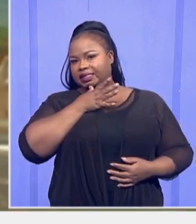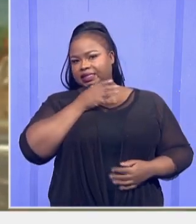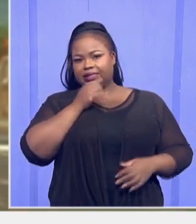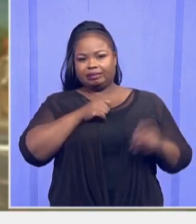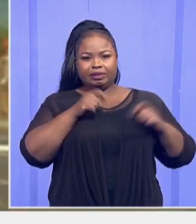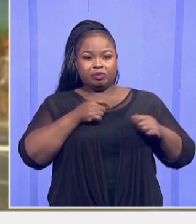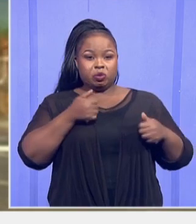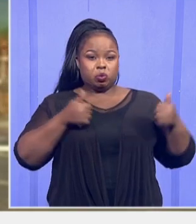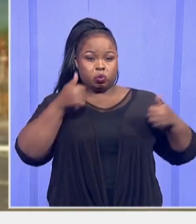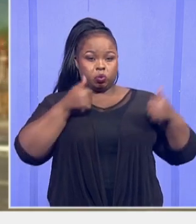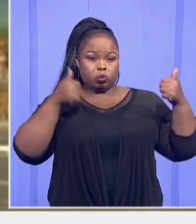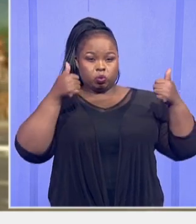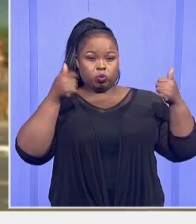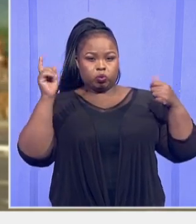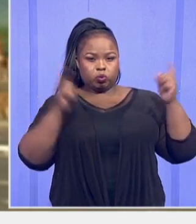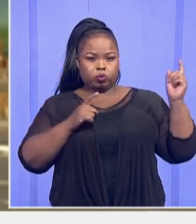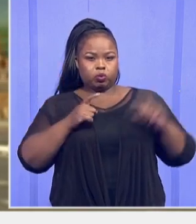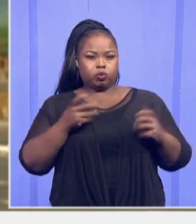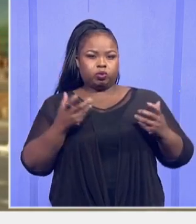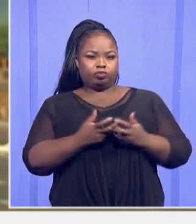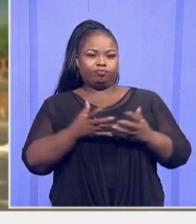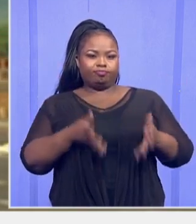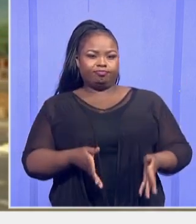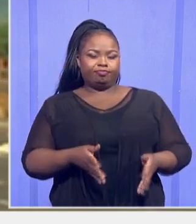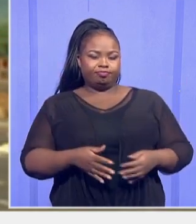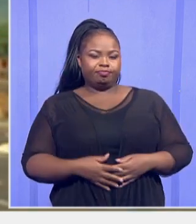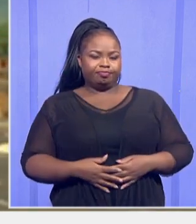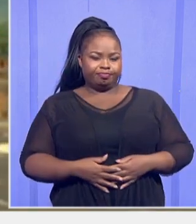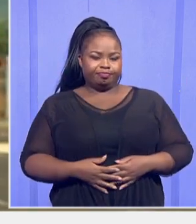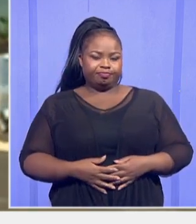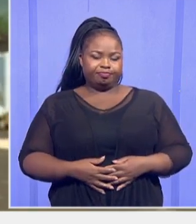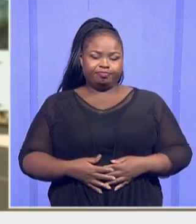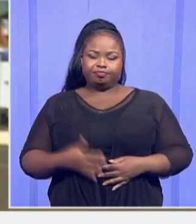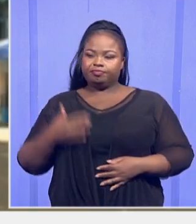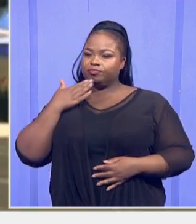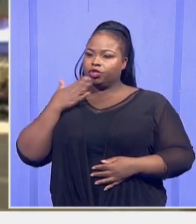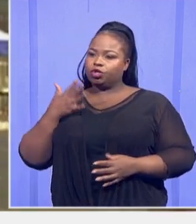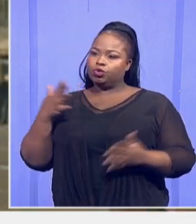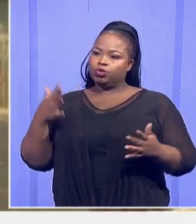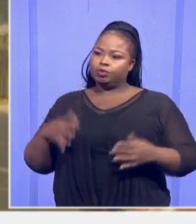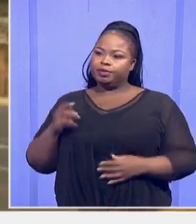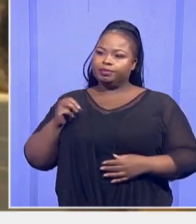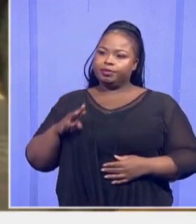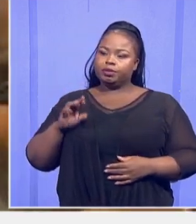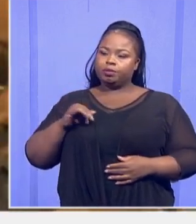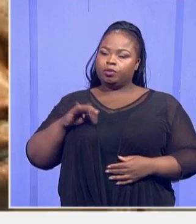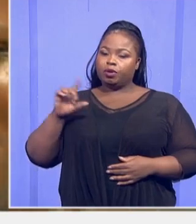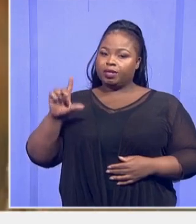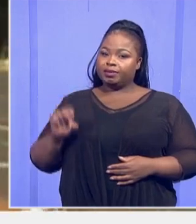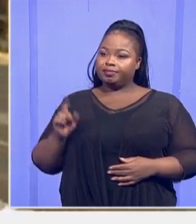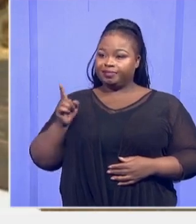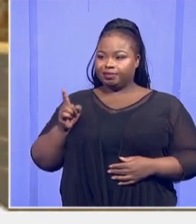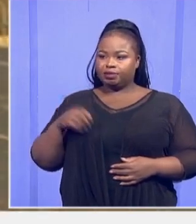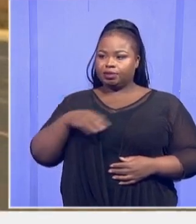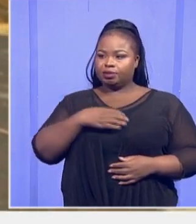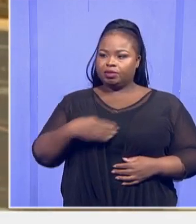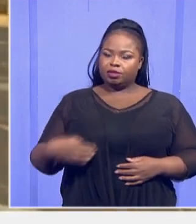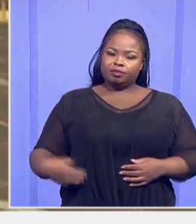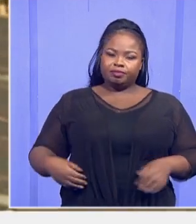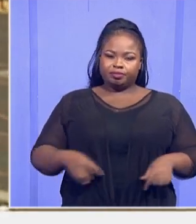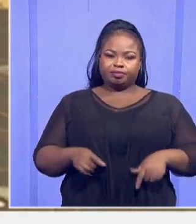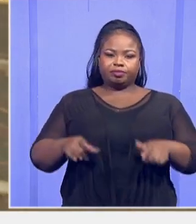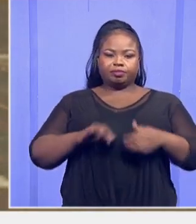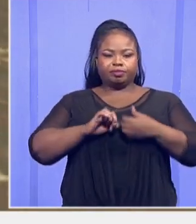saw it befitting to support this initiative. Thank you so much, Mr. Pole. That is the president of the Limpopo